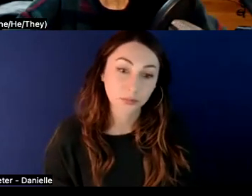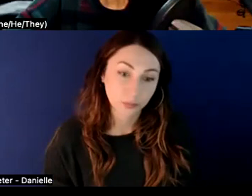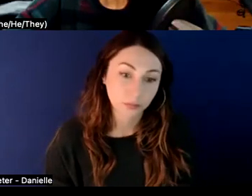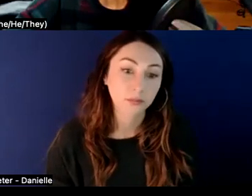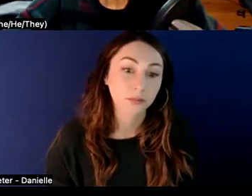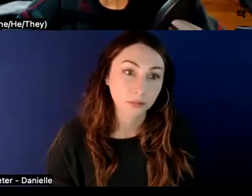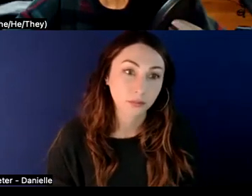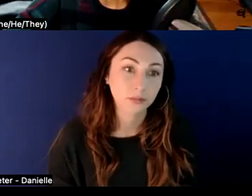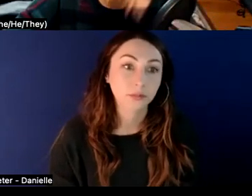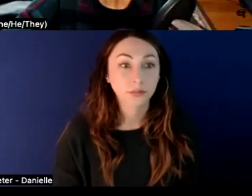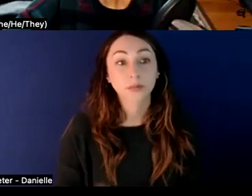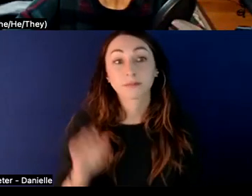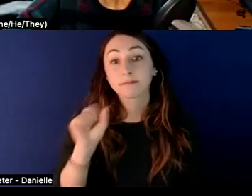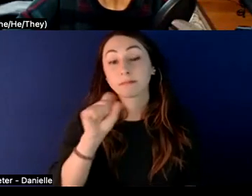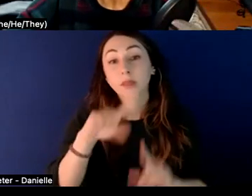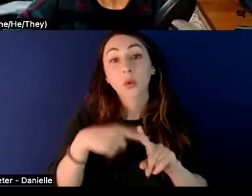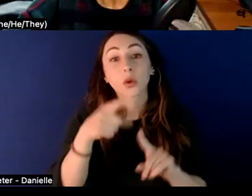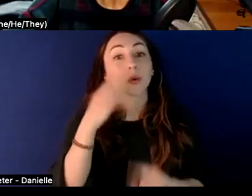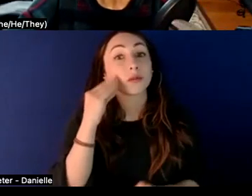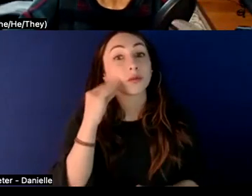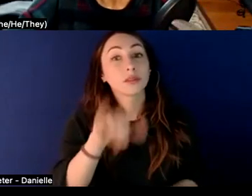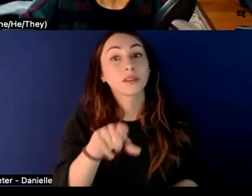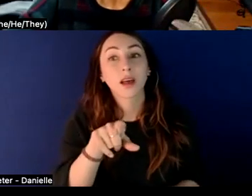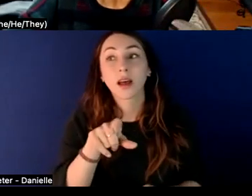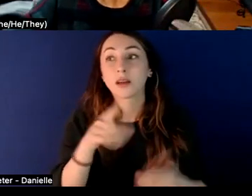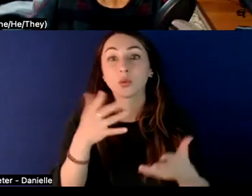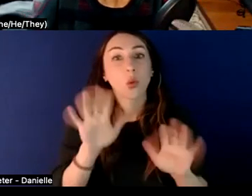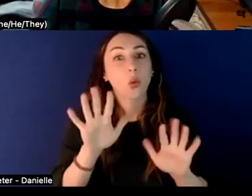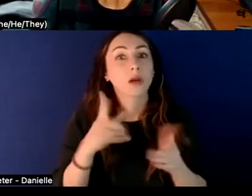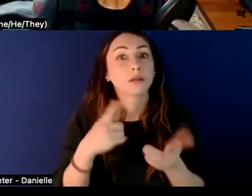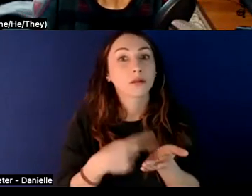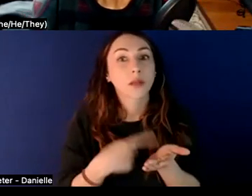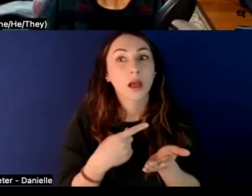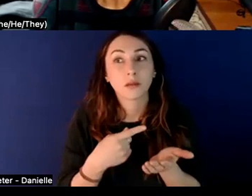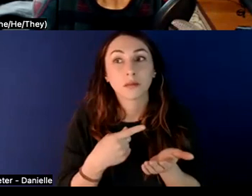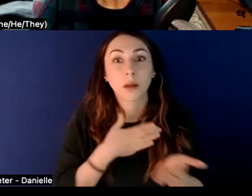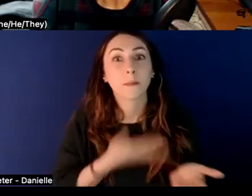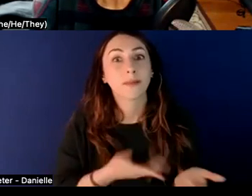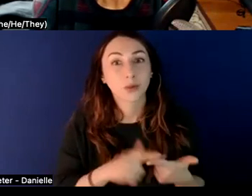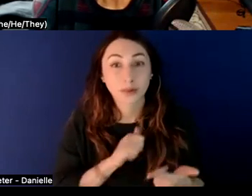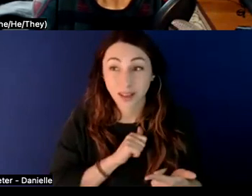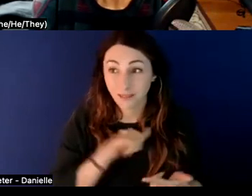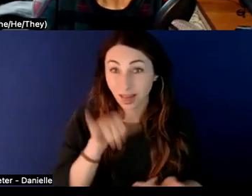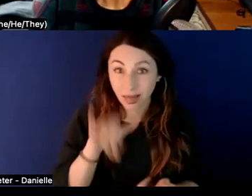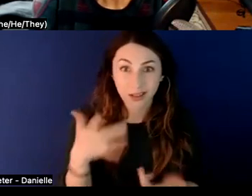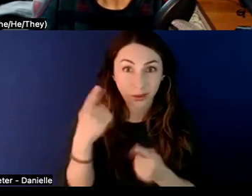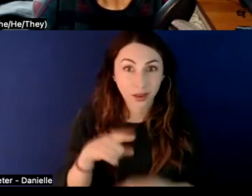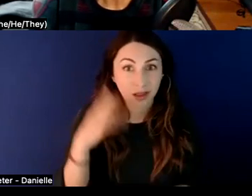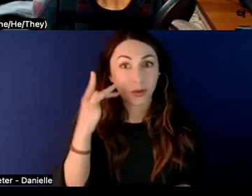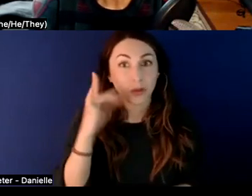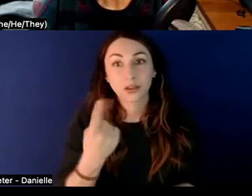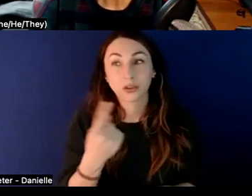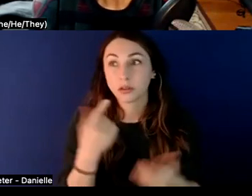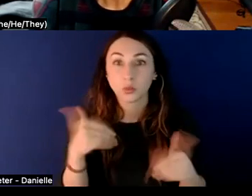And when you experience that, it's like you don't even want to admit to yourself sometimes that that's what happened, because it's just so hard.